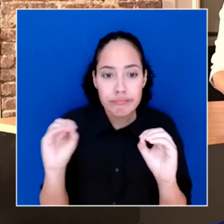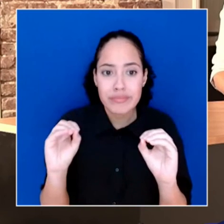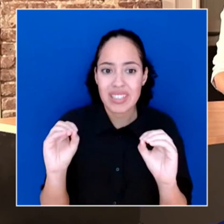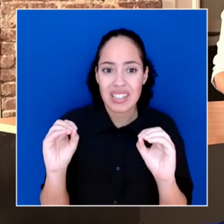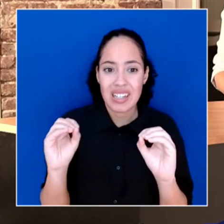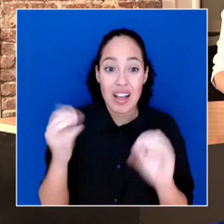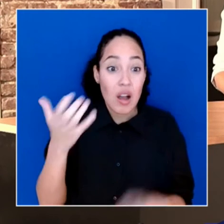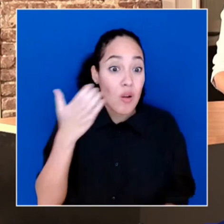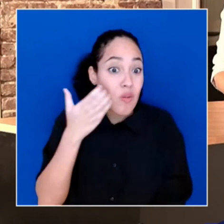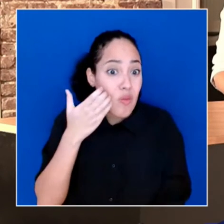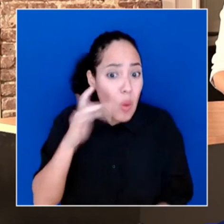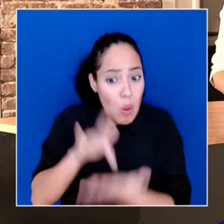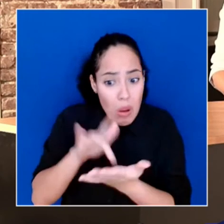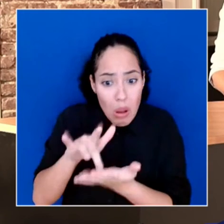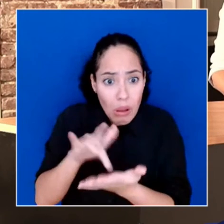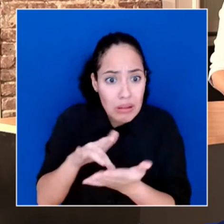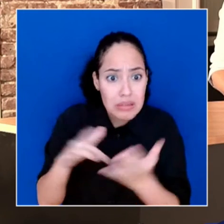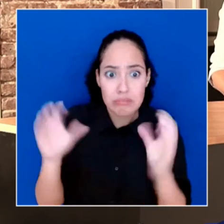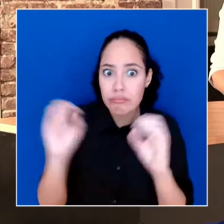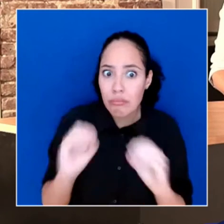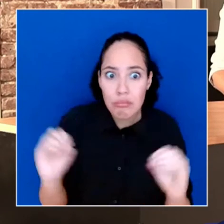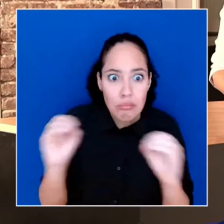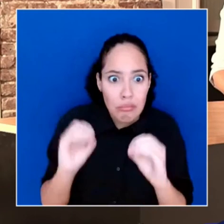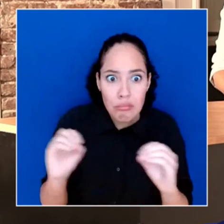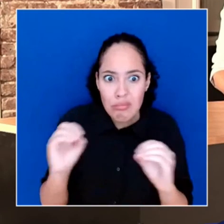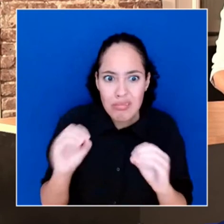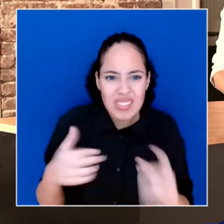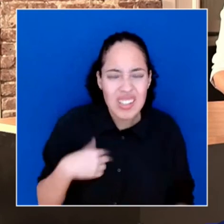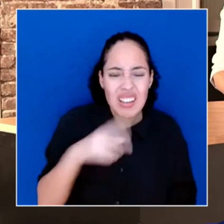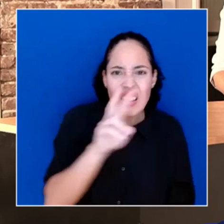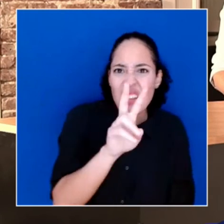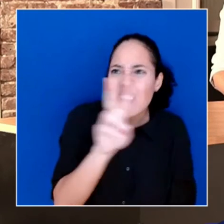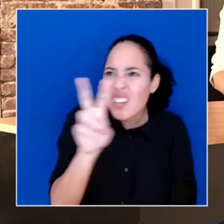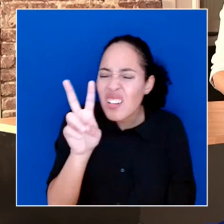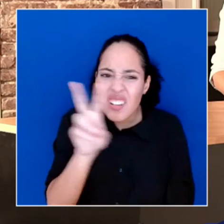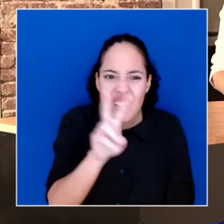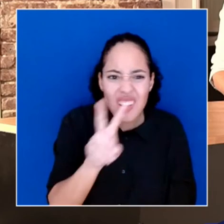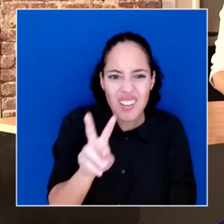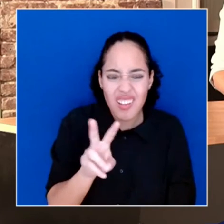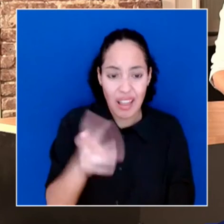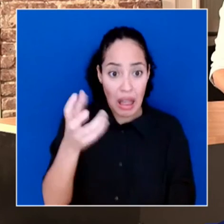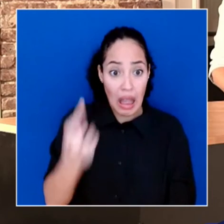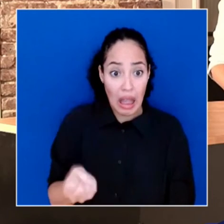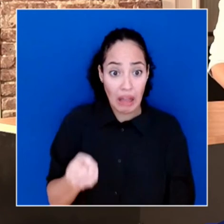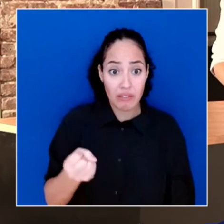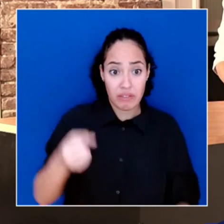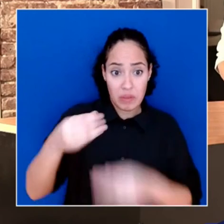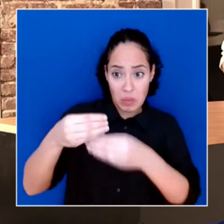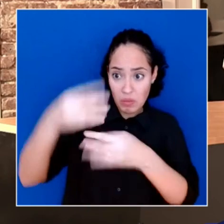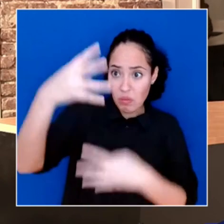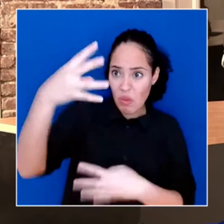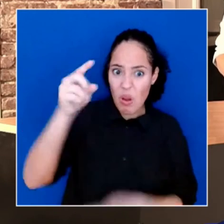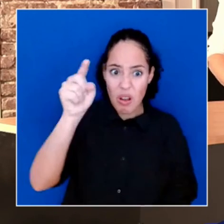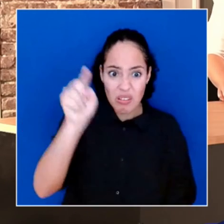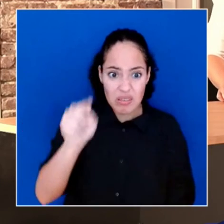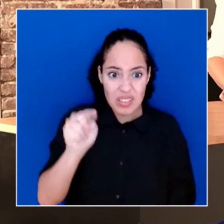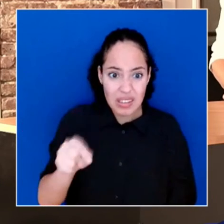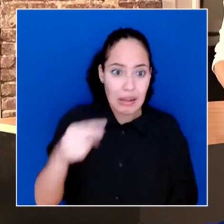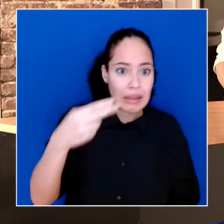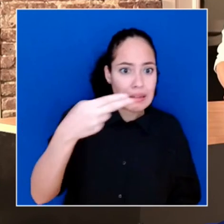your issue. And when you do submit that form magically, then you just don't get any confirmation that it's